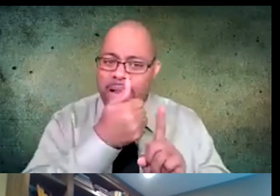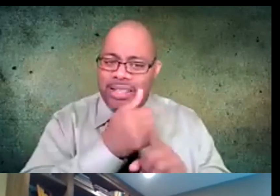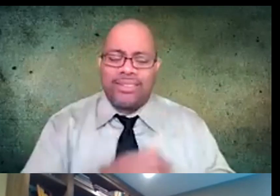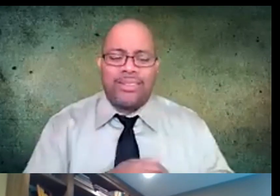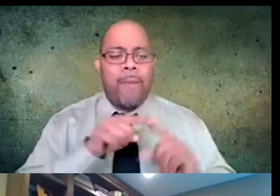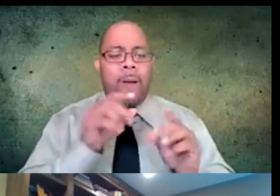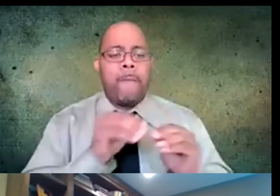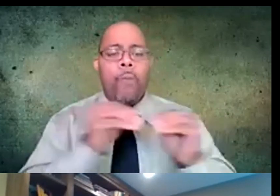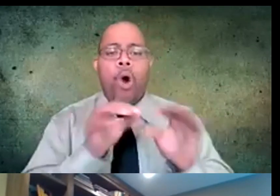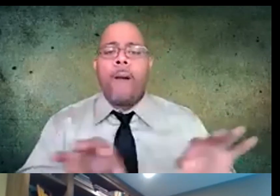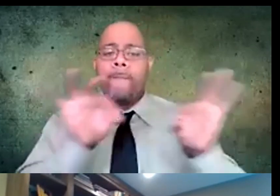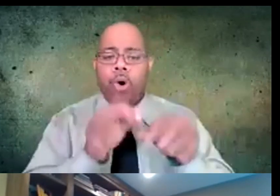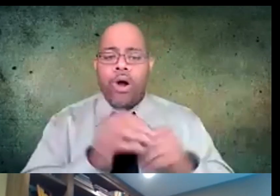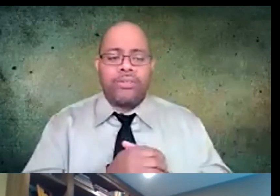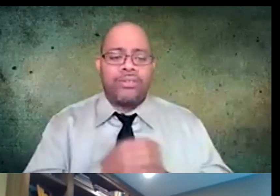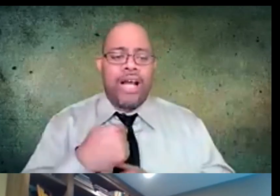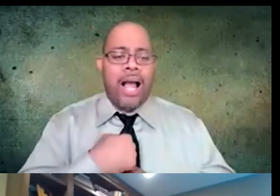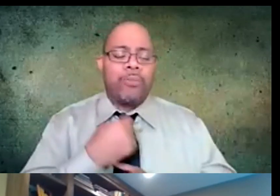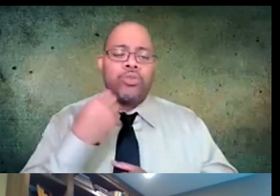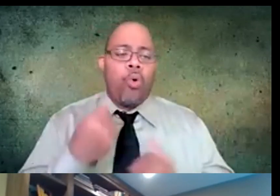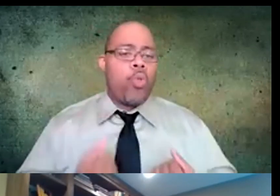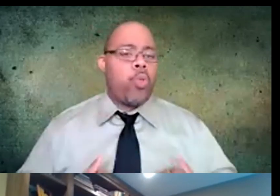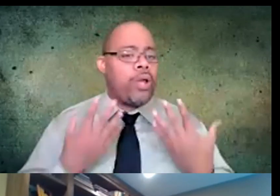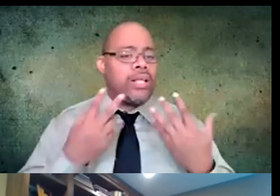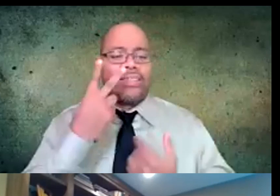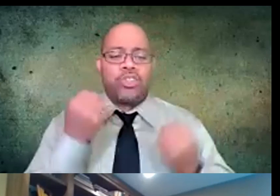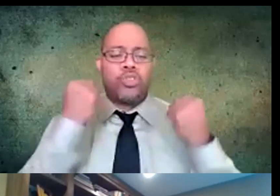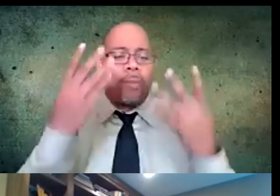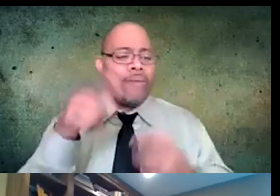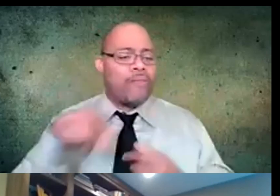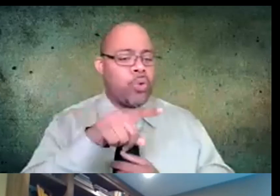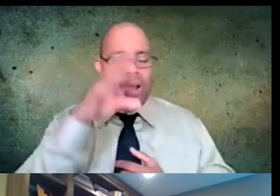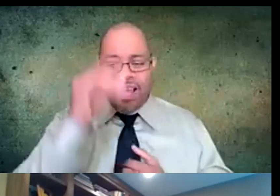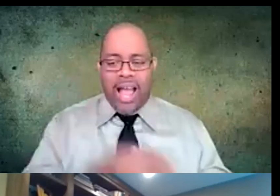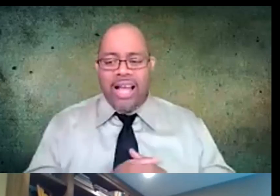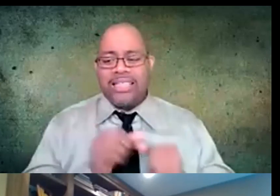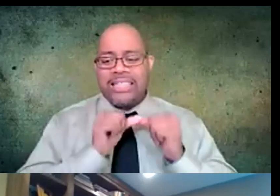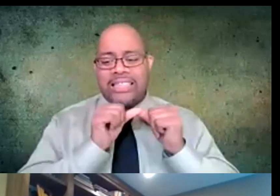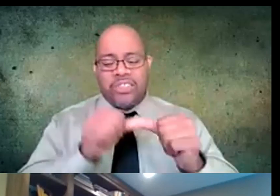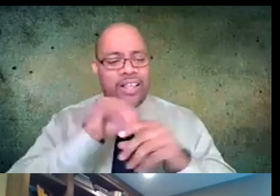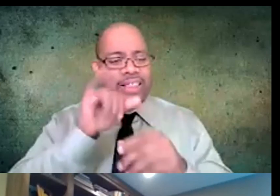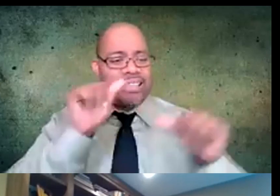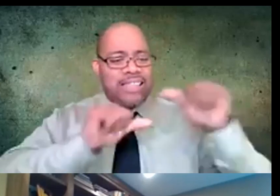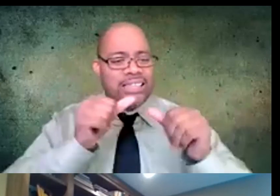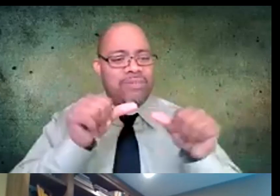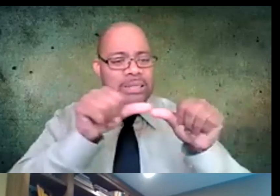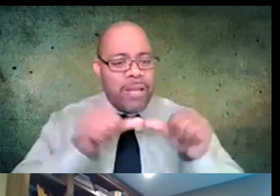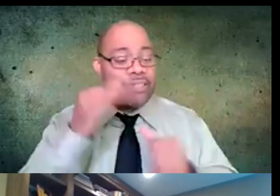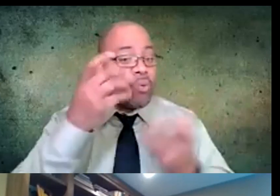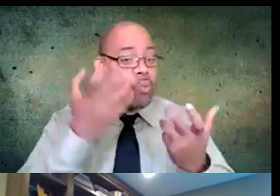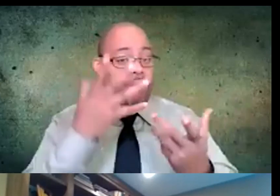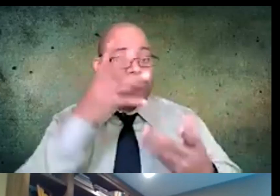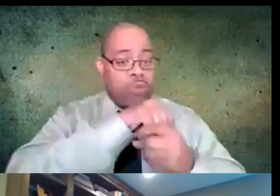more importantly, I'm so thrilled to see so many of you guys continue in this scientific space, whether you want to